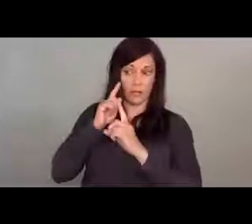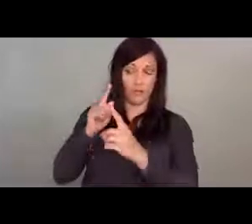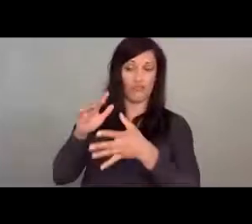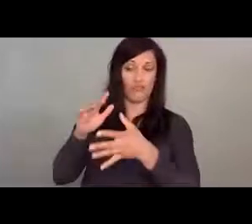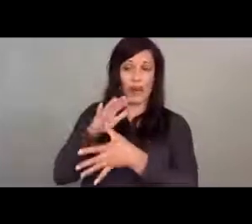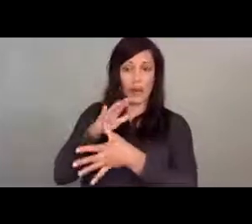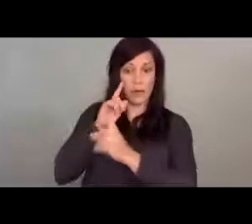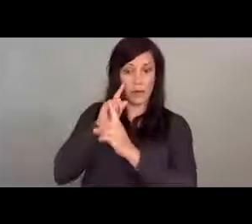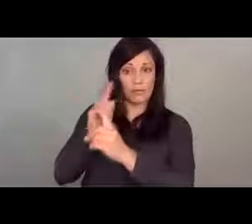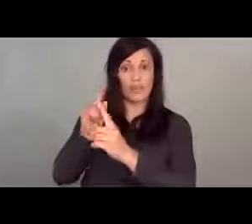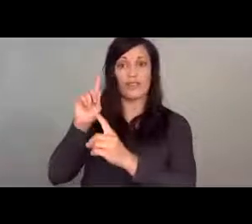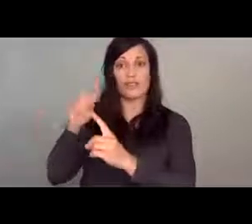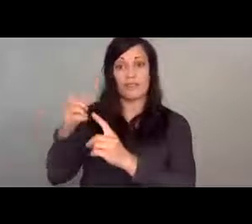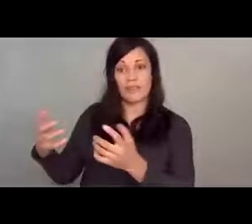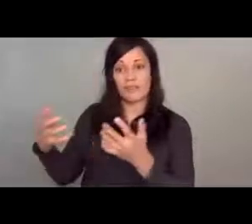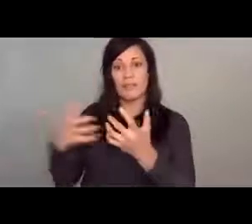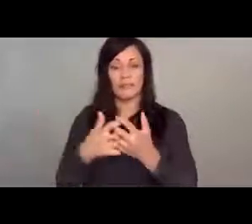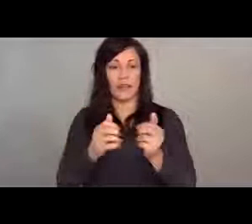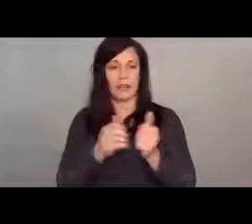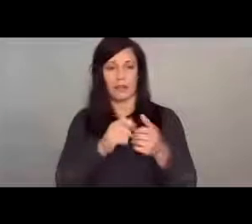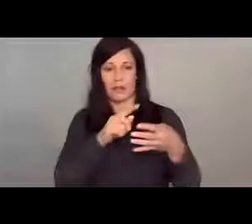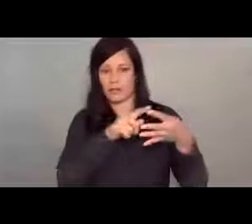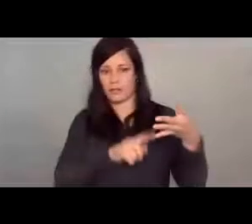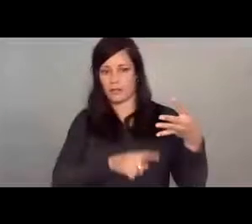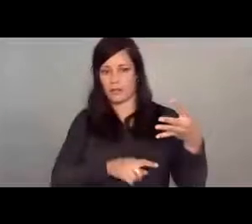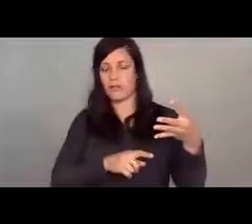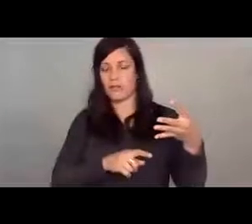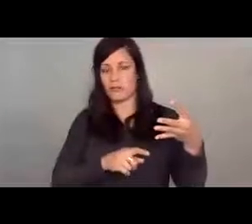one of these grant focus areas,